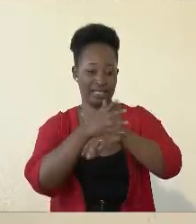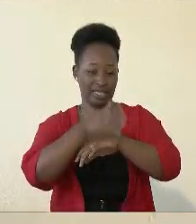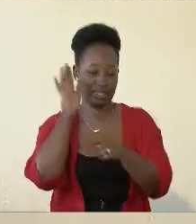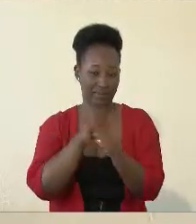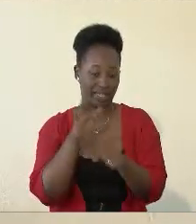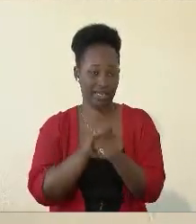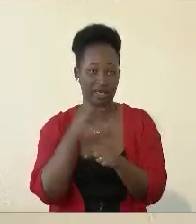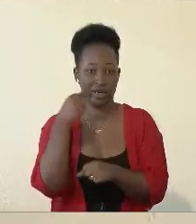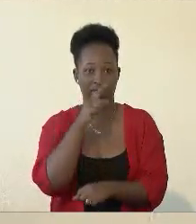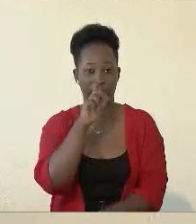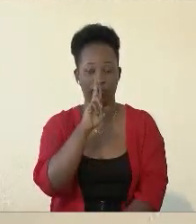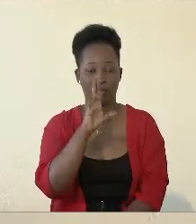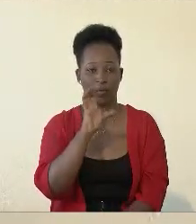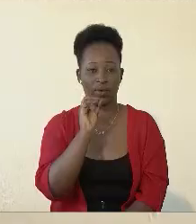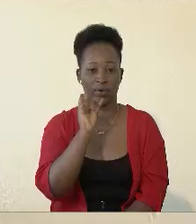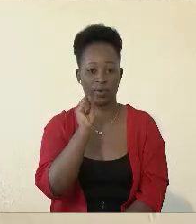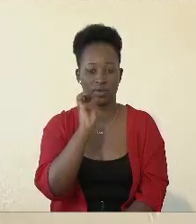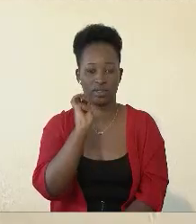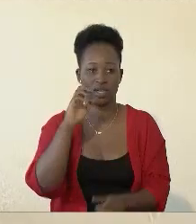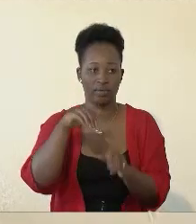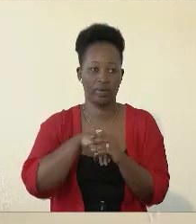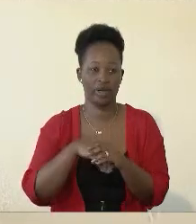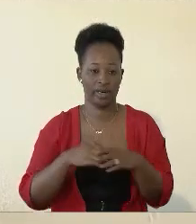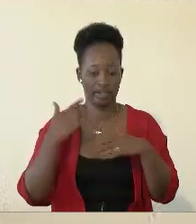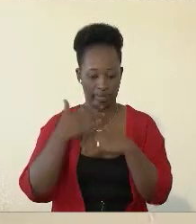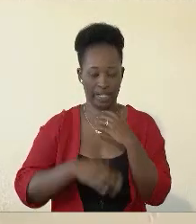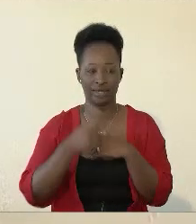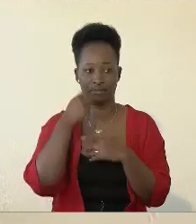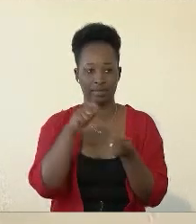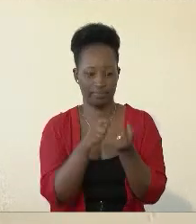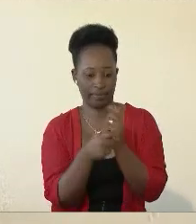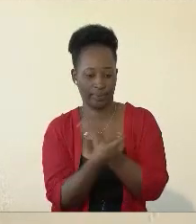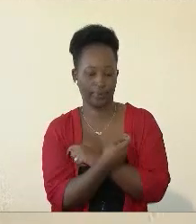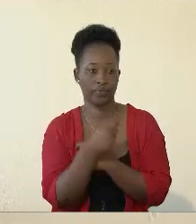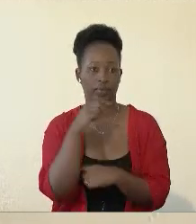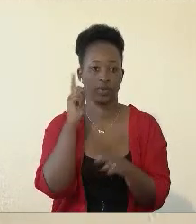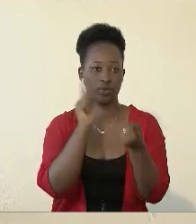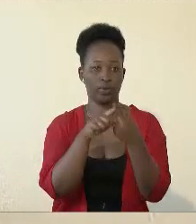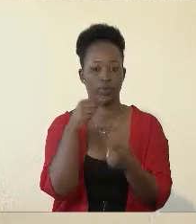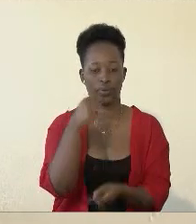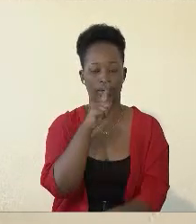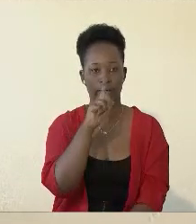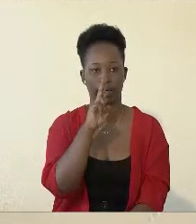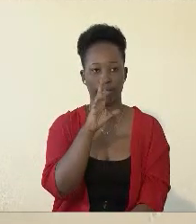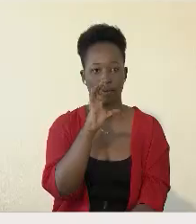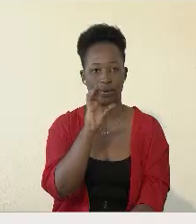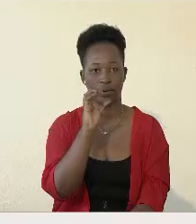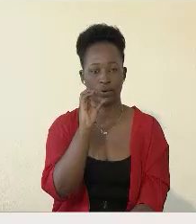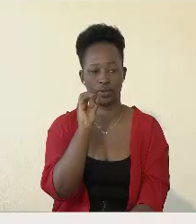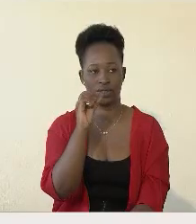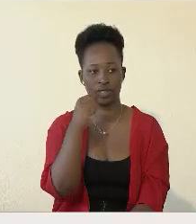blood, it has to be converted to glycogen, and is going to be stored where? To the